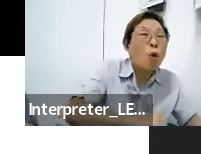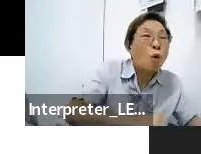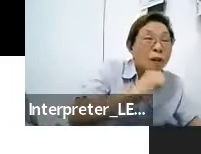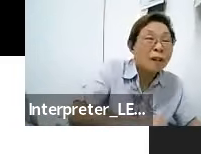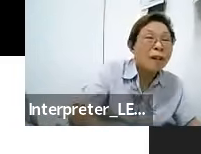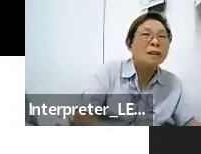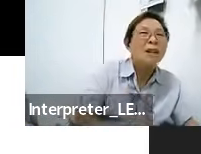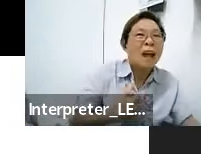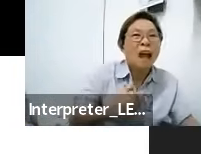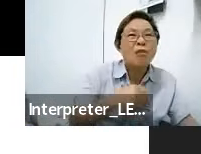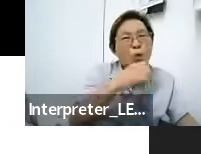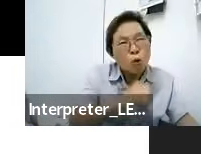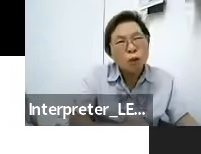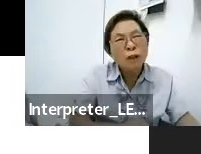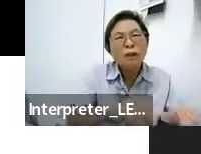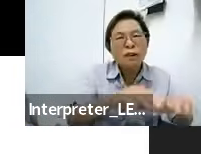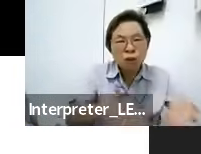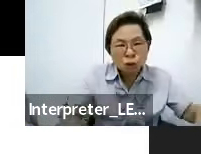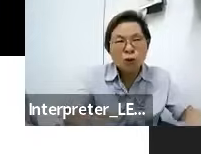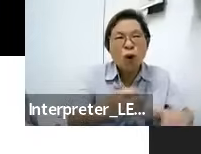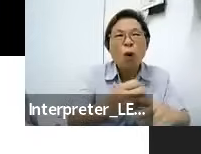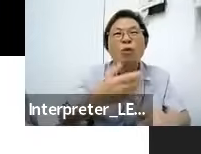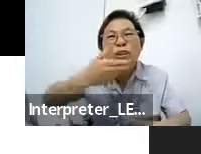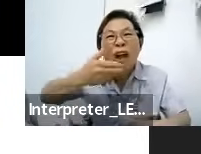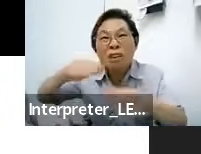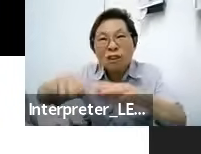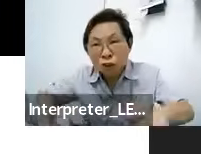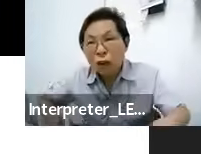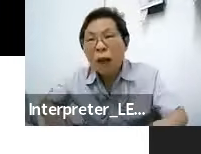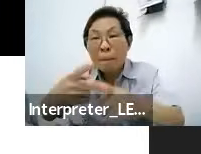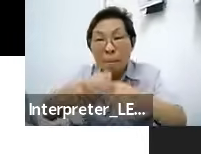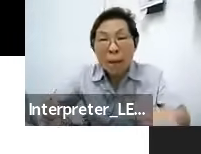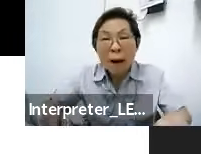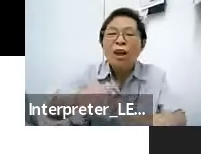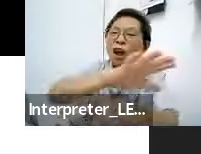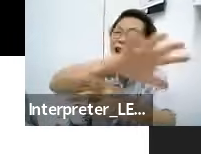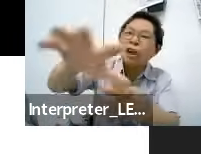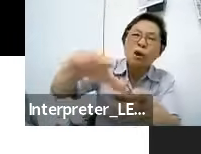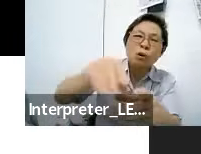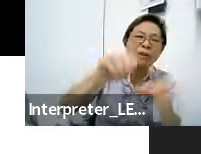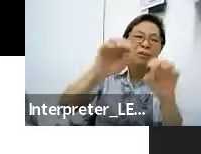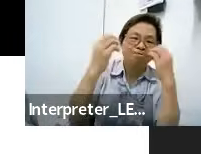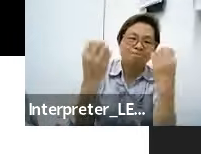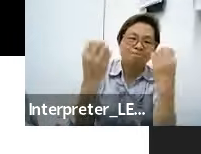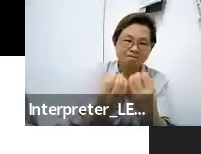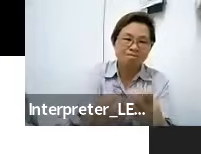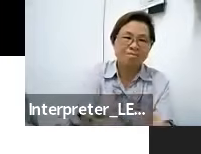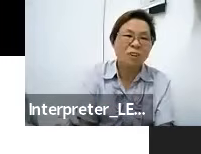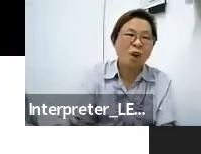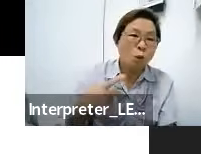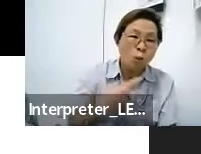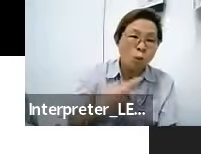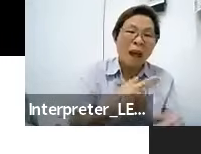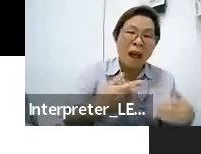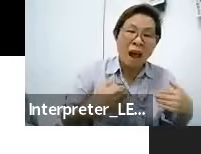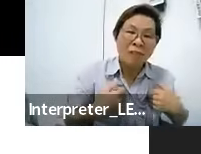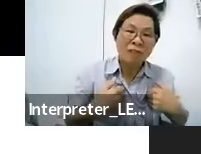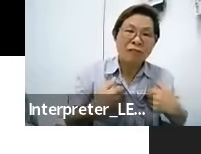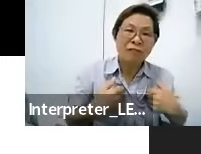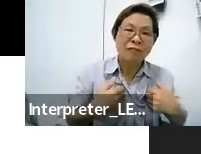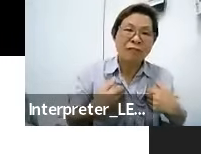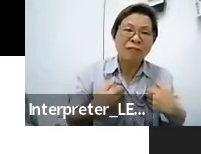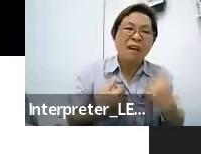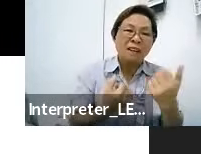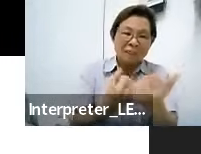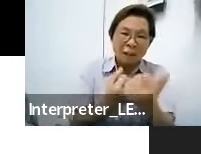person, but because we don't have webcams and it's on live, we're actually a very inclusive organization. We also have NHEL, which is supporting